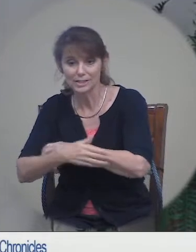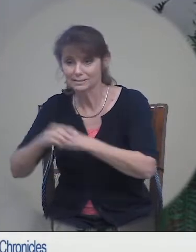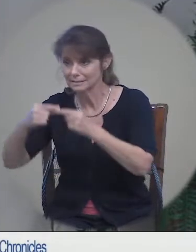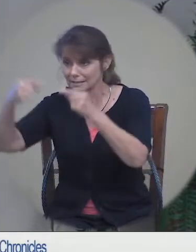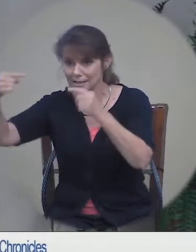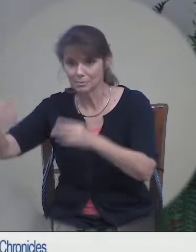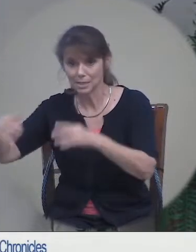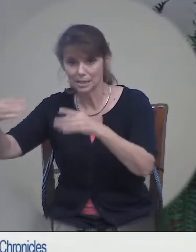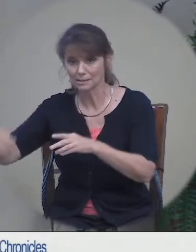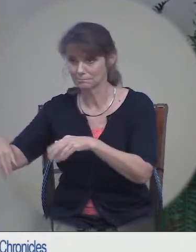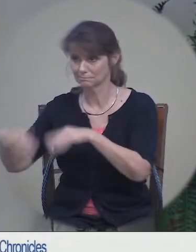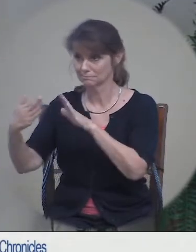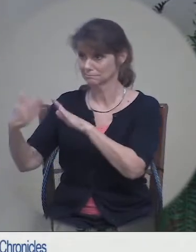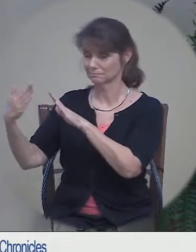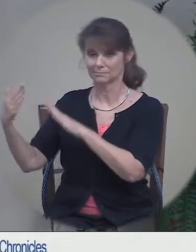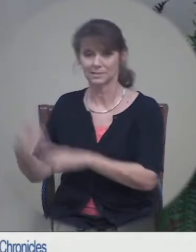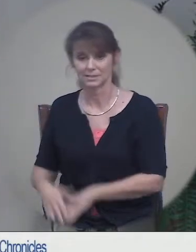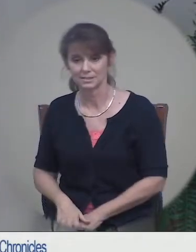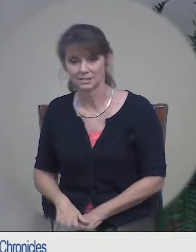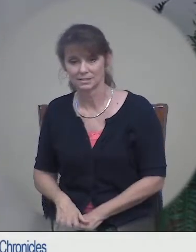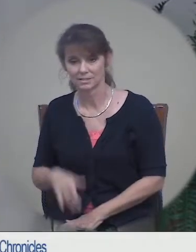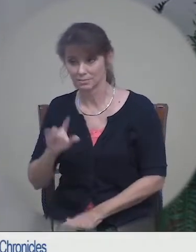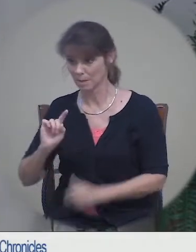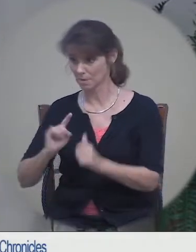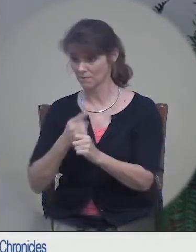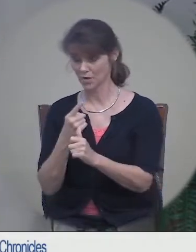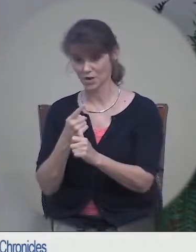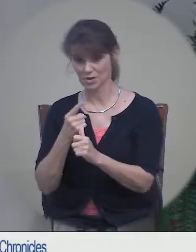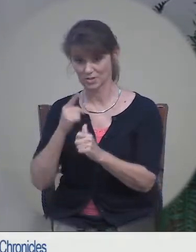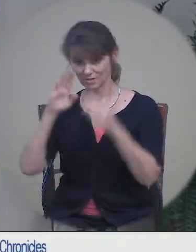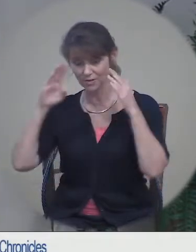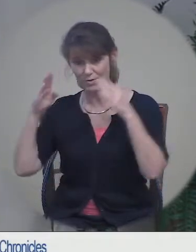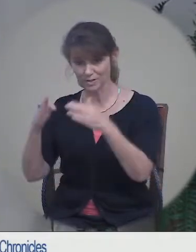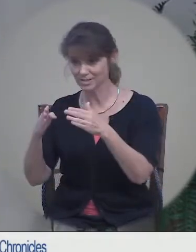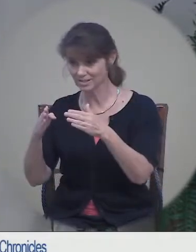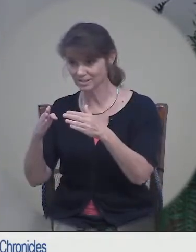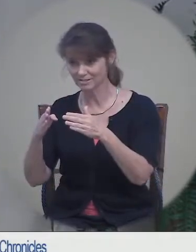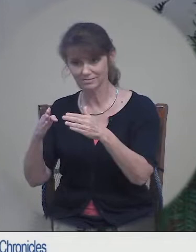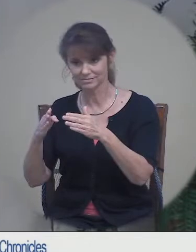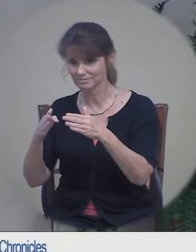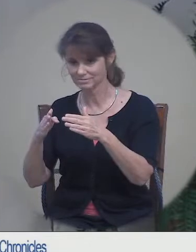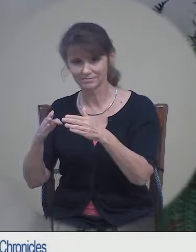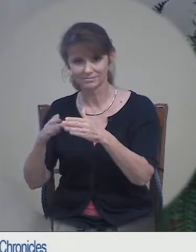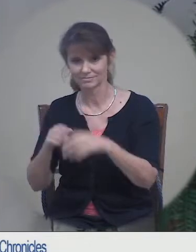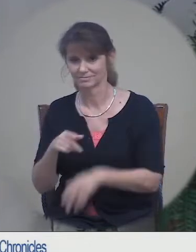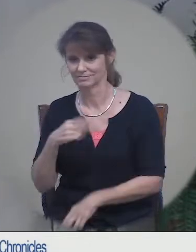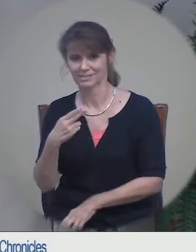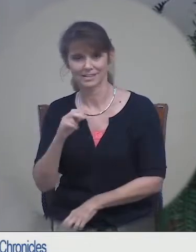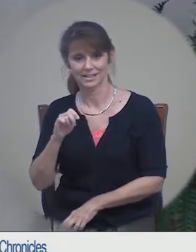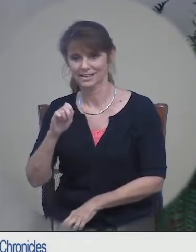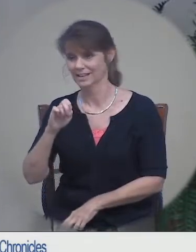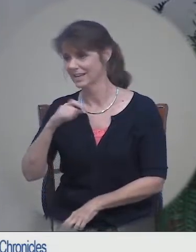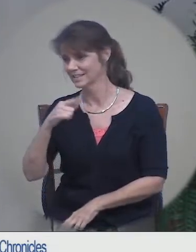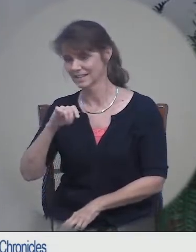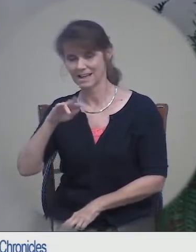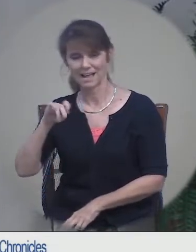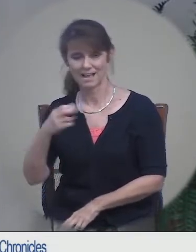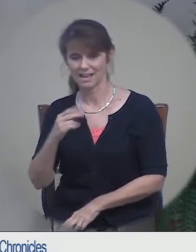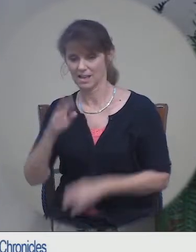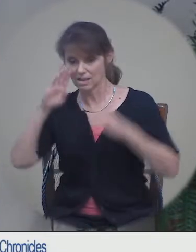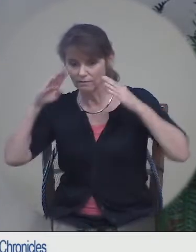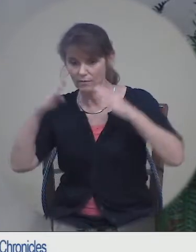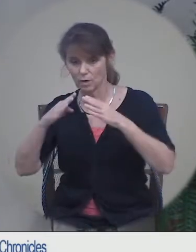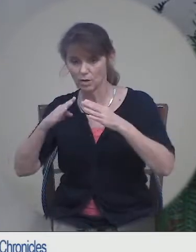these different things that would draw our attention. The very first thing the writer wants us to focus on about Hezekiah is